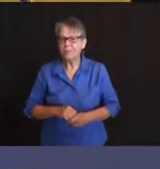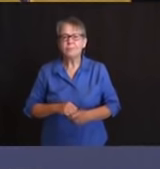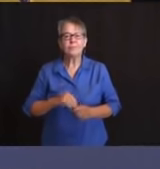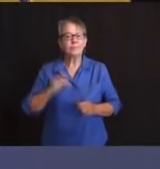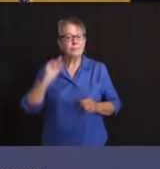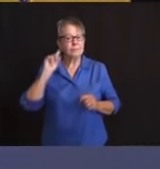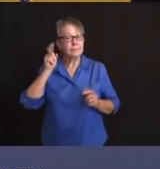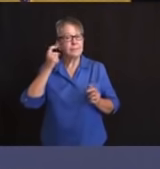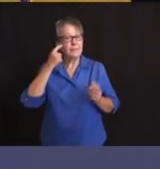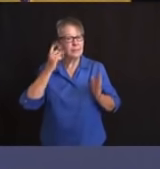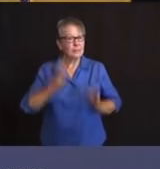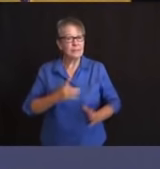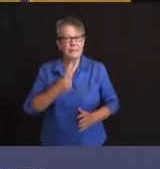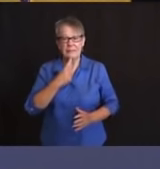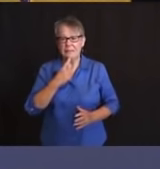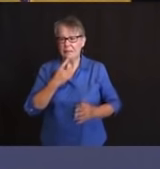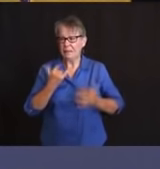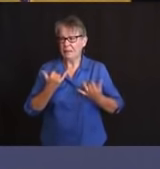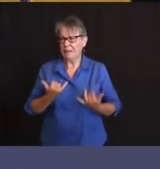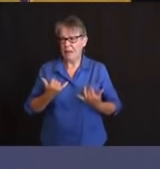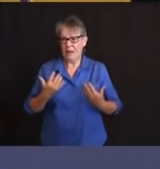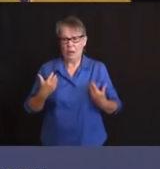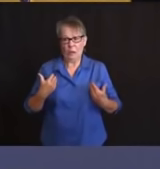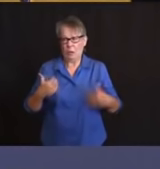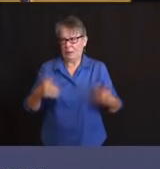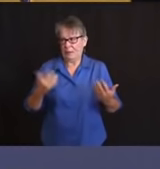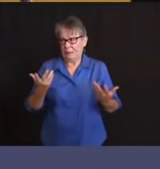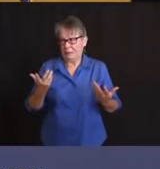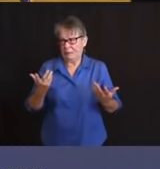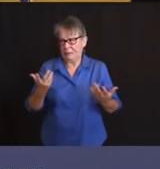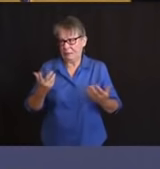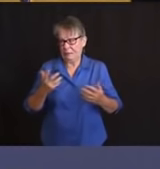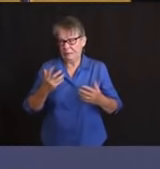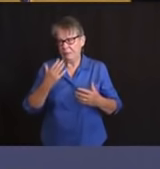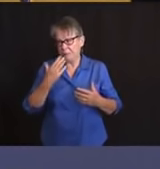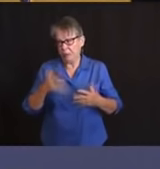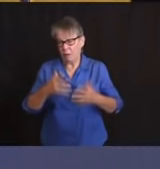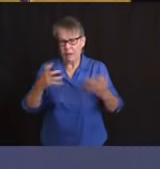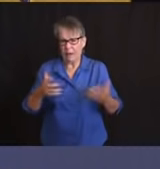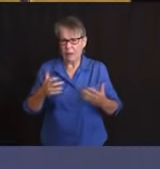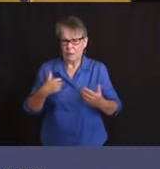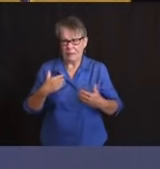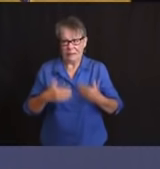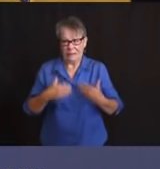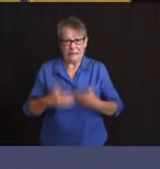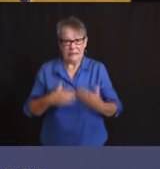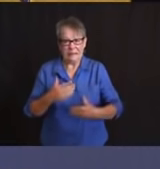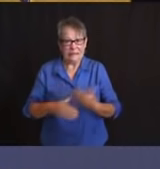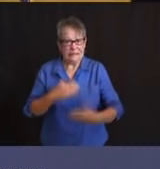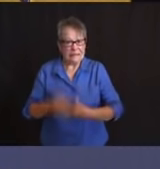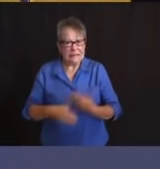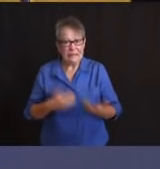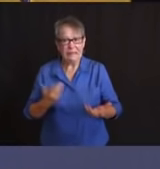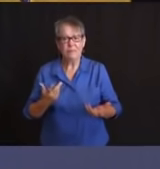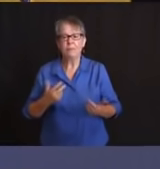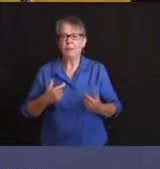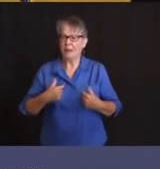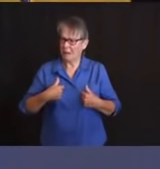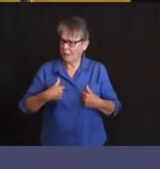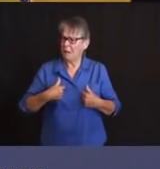folks believe, and please God they do, based on all the great work that districts have done with the Department of Education, the Department of